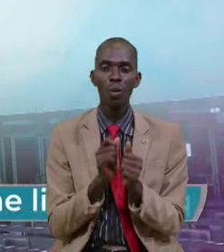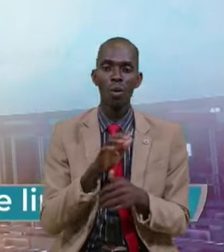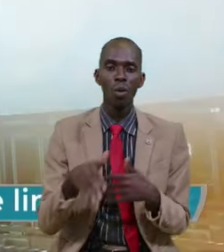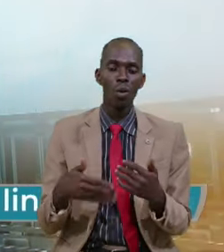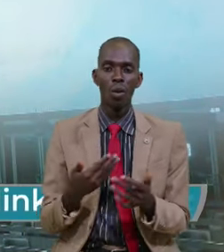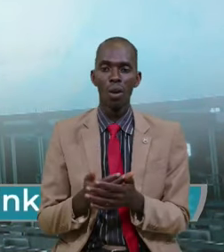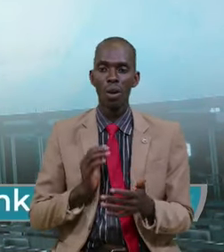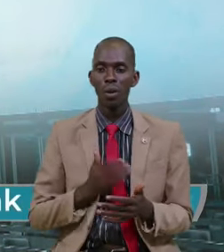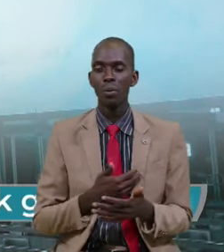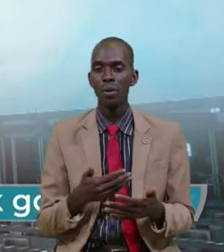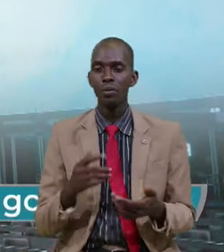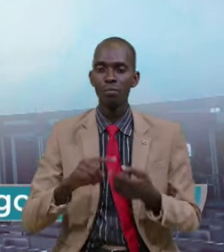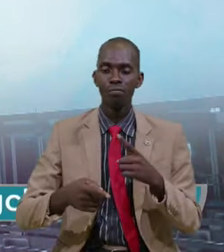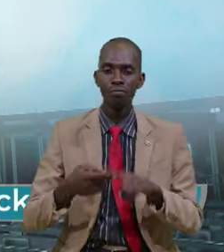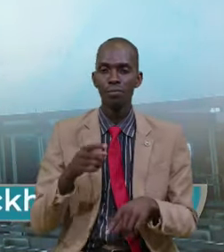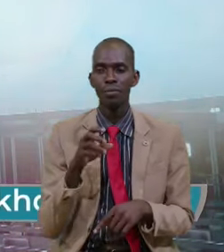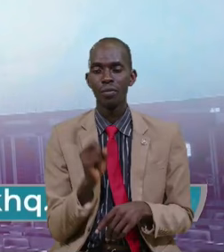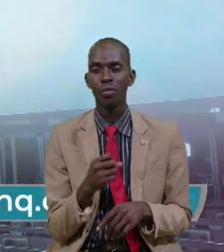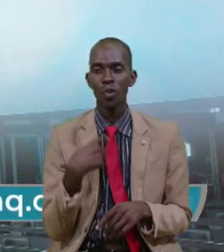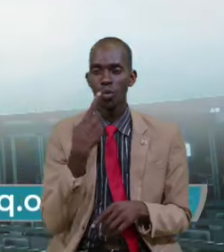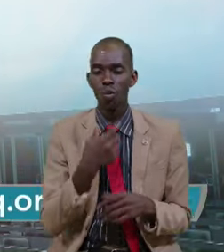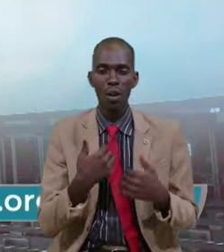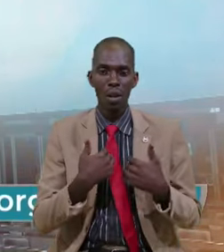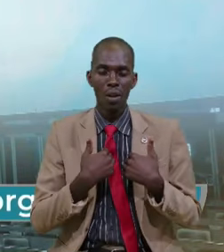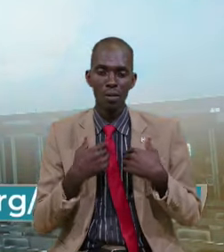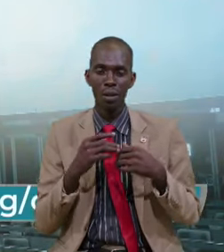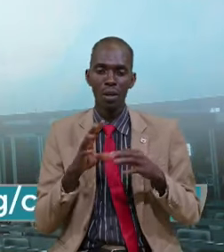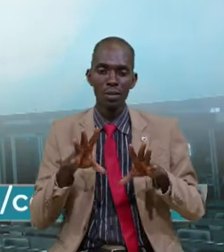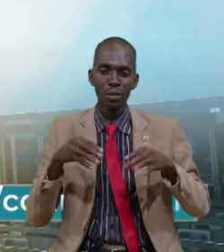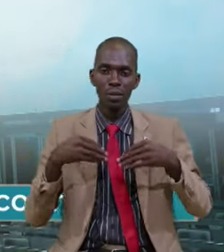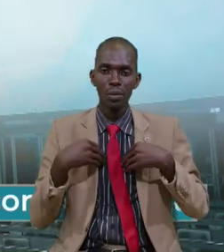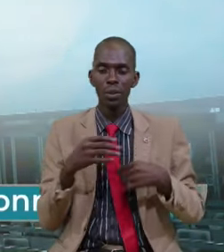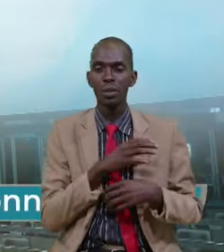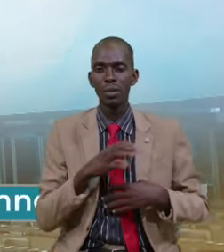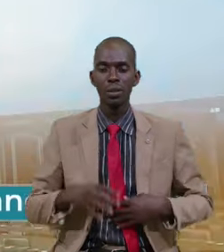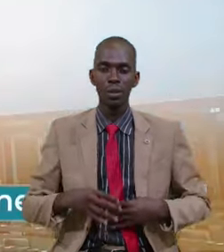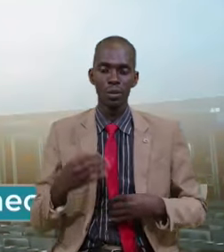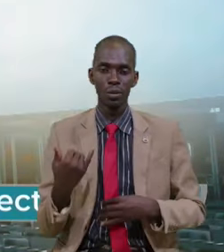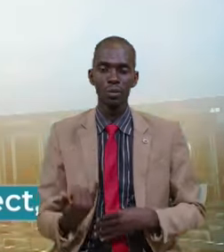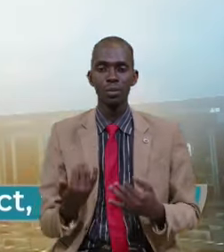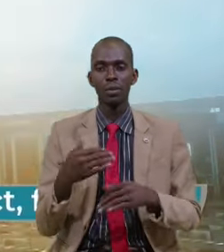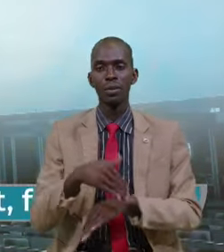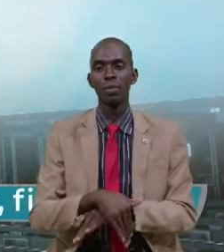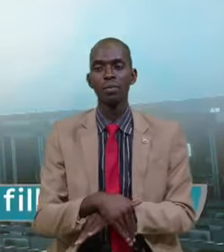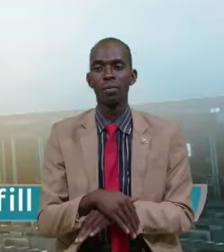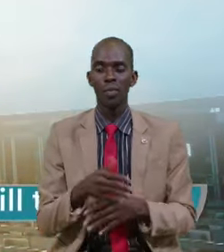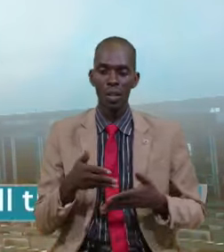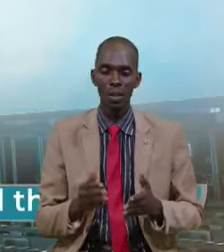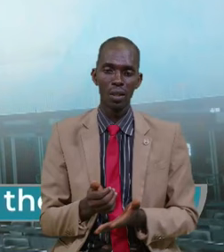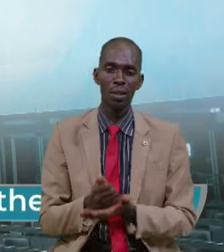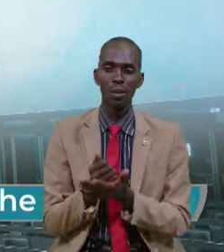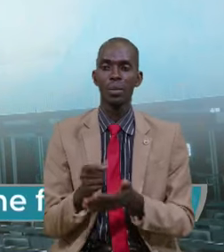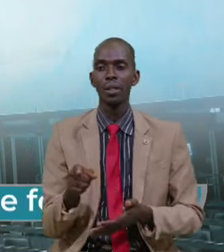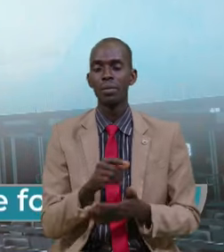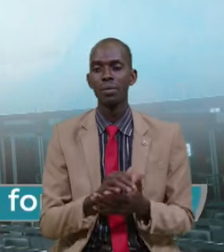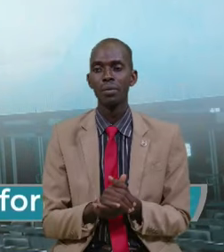friends who have responded tonight to this altar call. Let's help them get